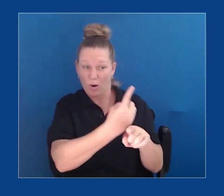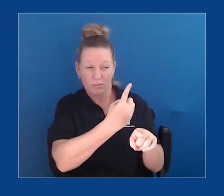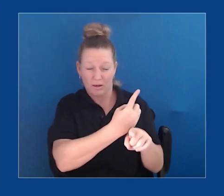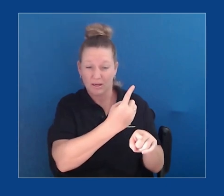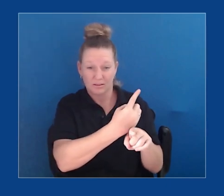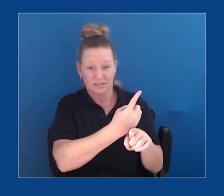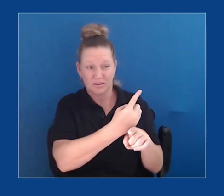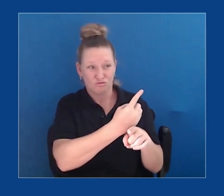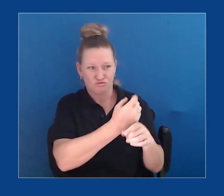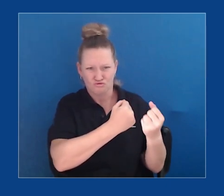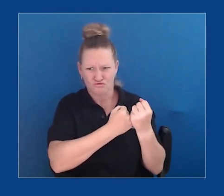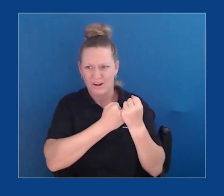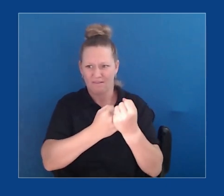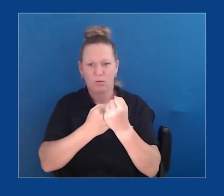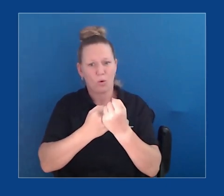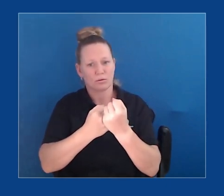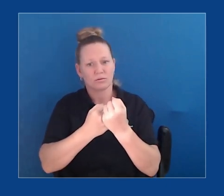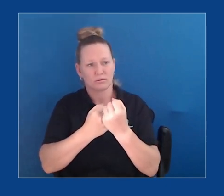strongly. And I'm sure that